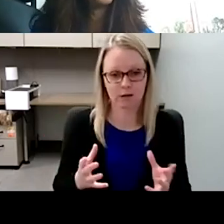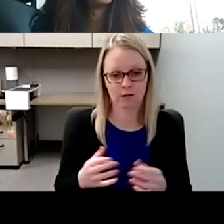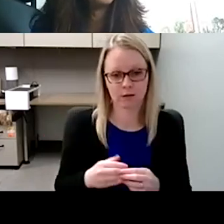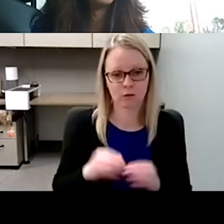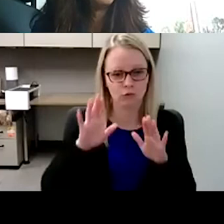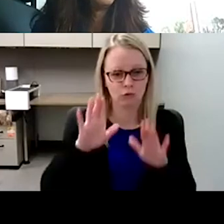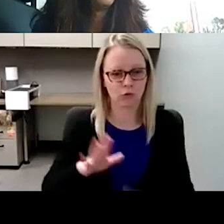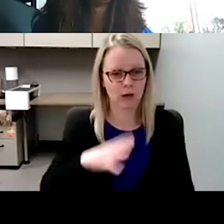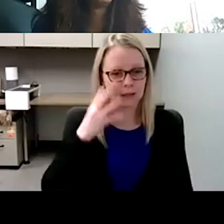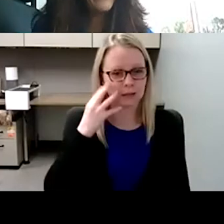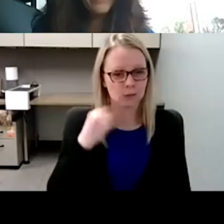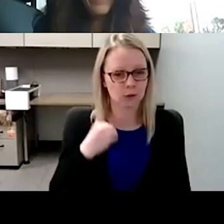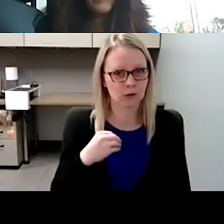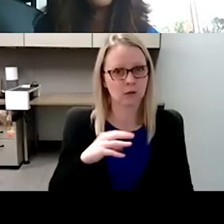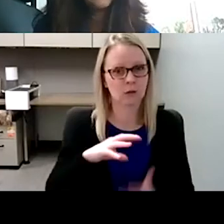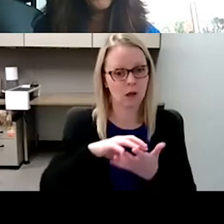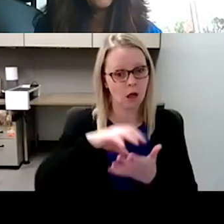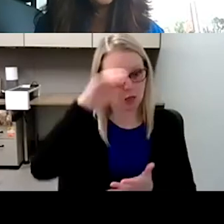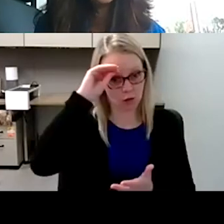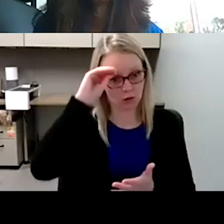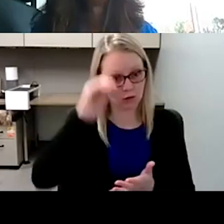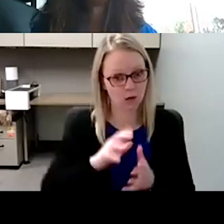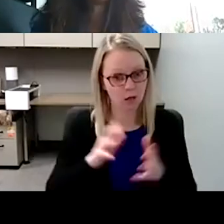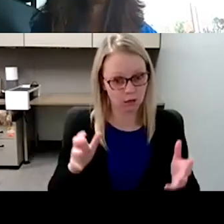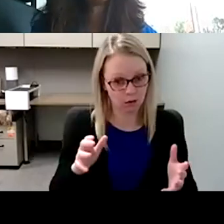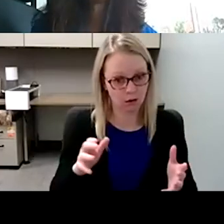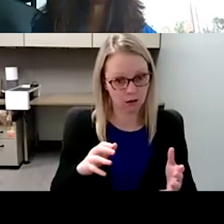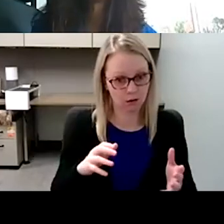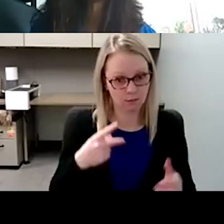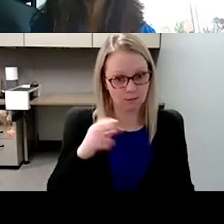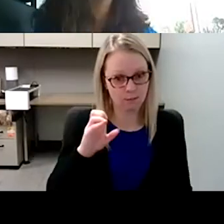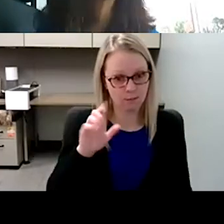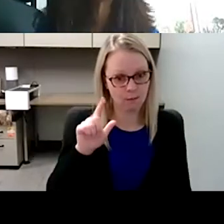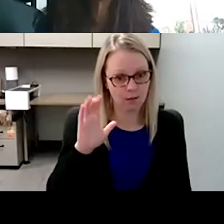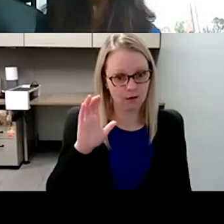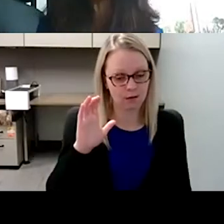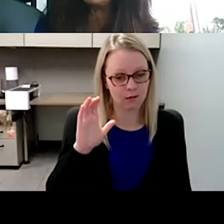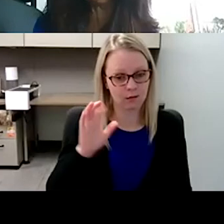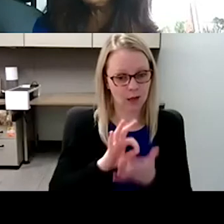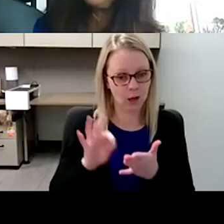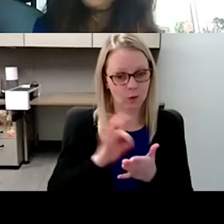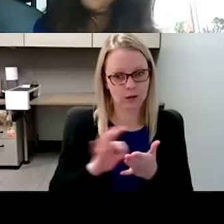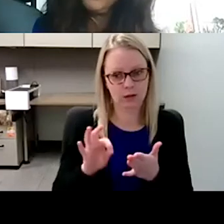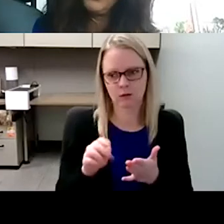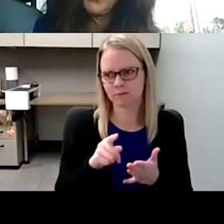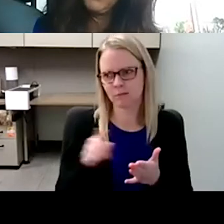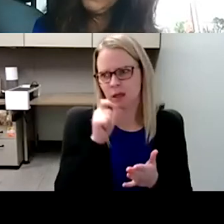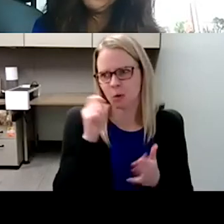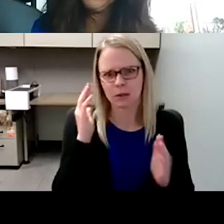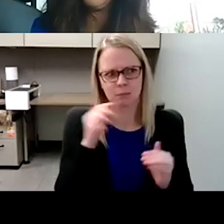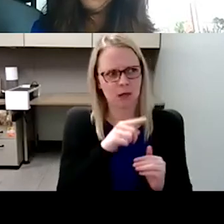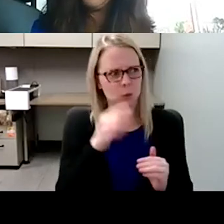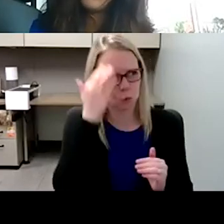you learn a lot in public accounting, and they don't really expect you to know anything when you